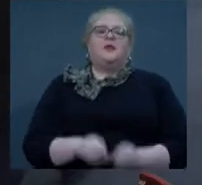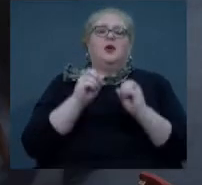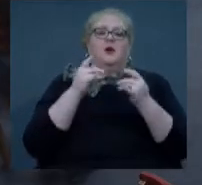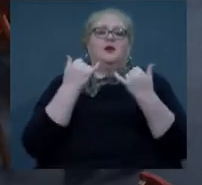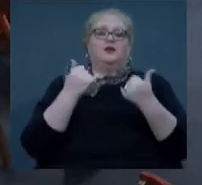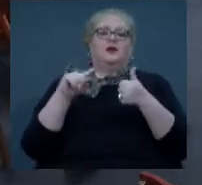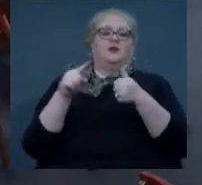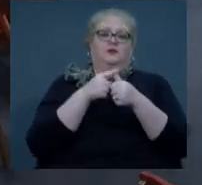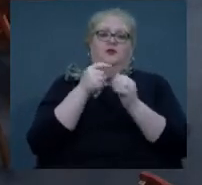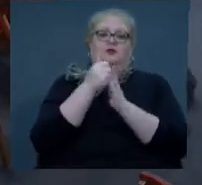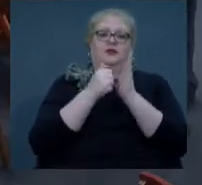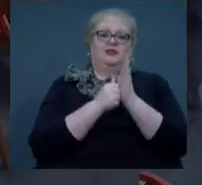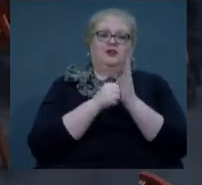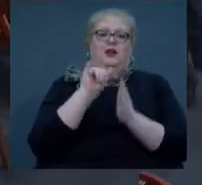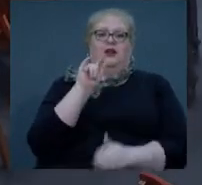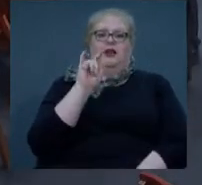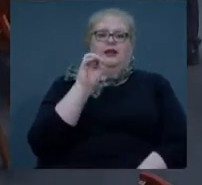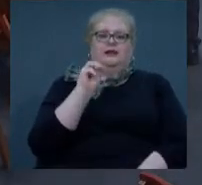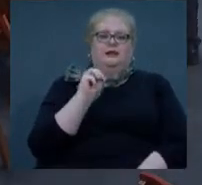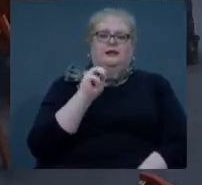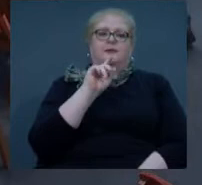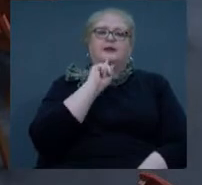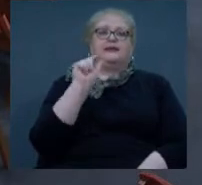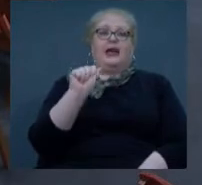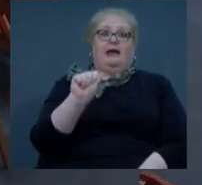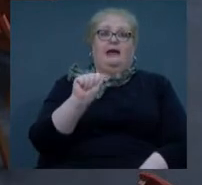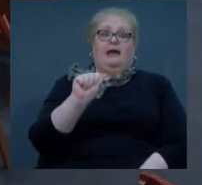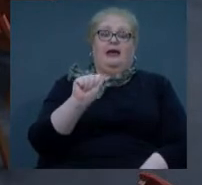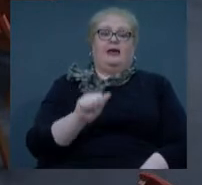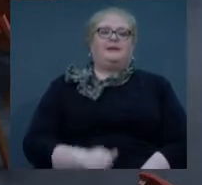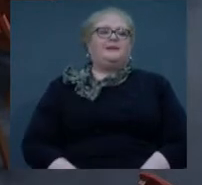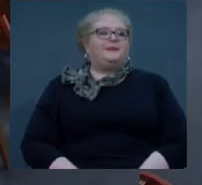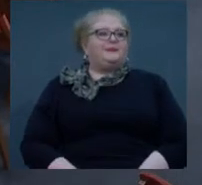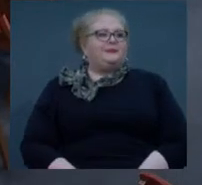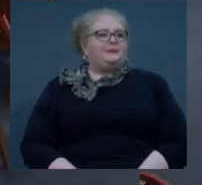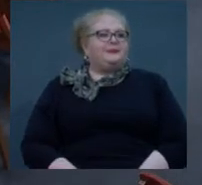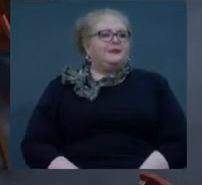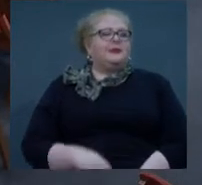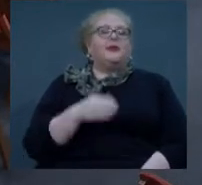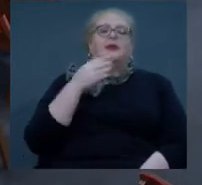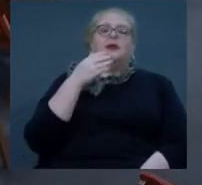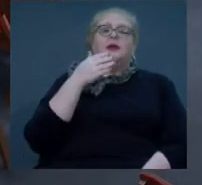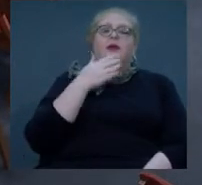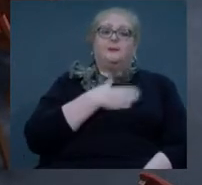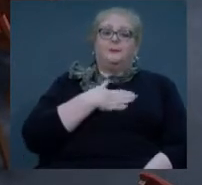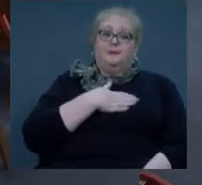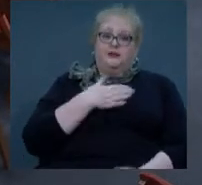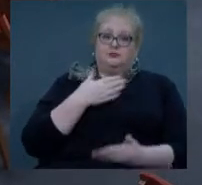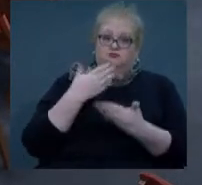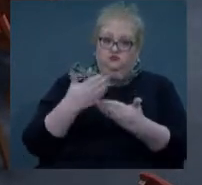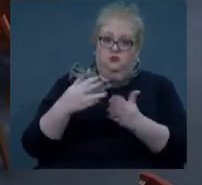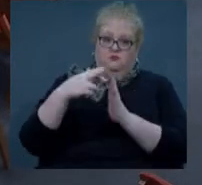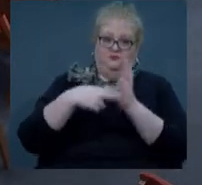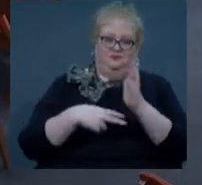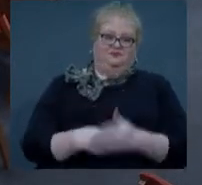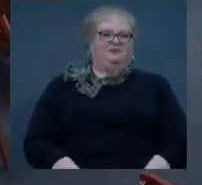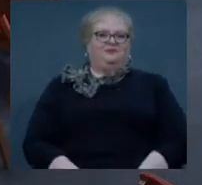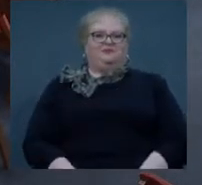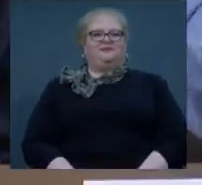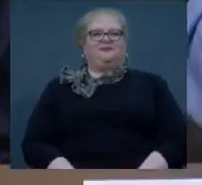the first agenda item is A. And if you'd be kind enough to take us through that, please, Okay. sir.